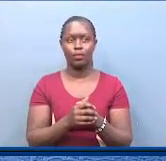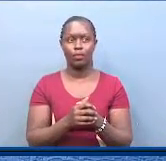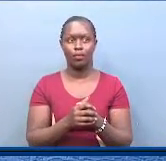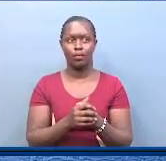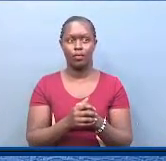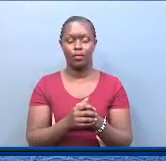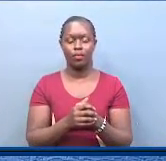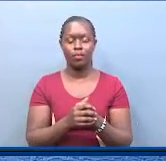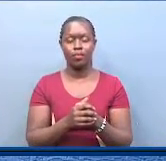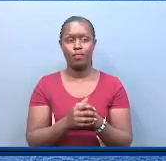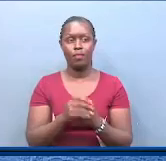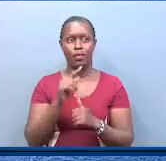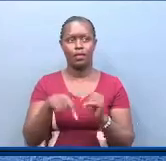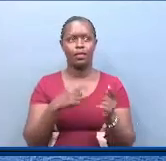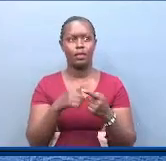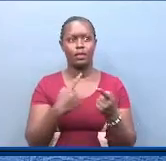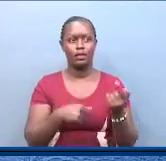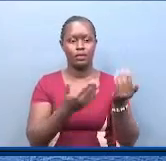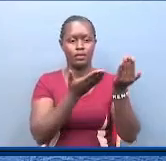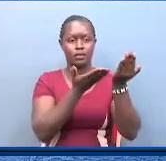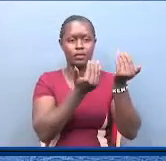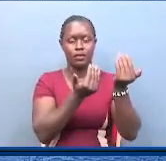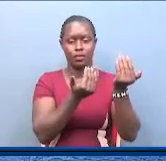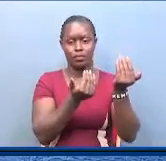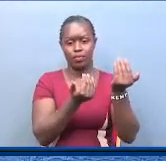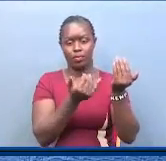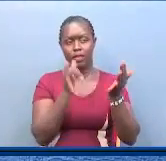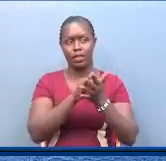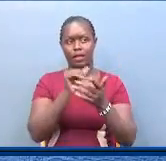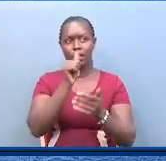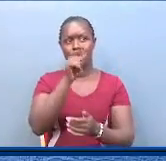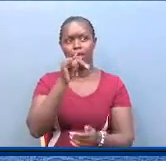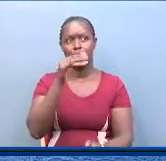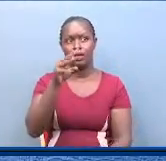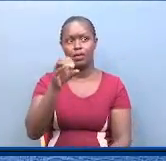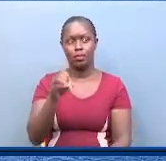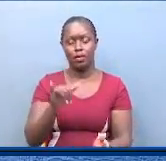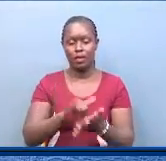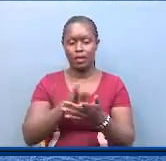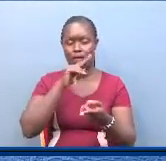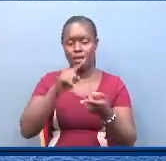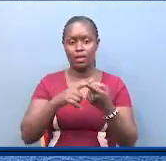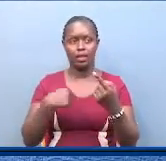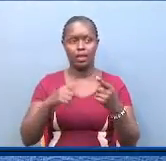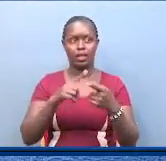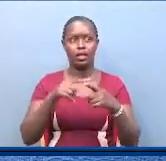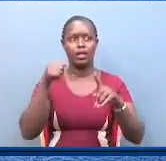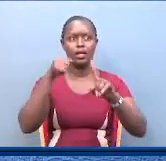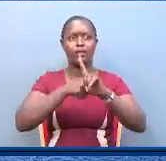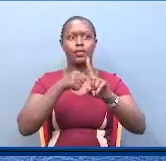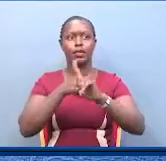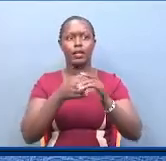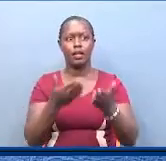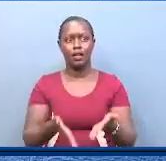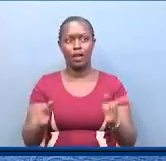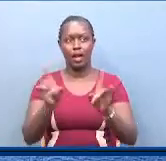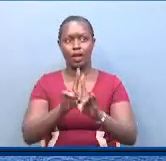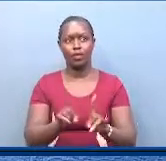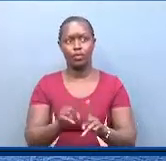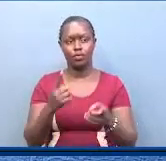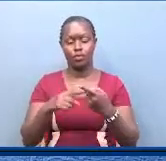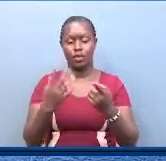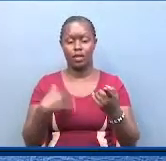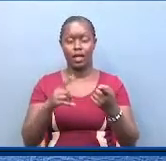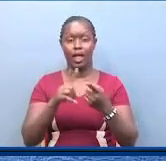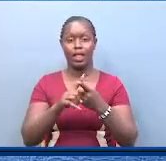It is a hopeless venture that Azimio is pursuing. And the